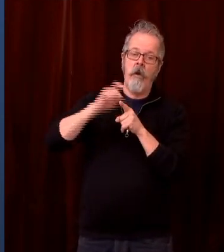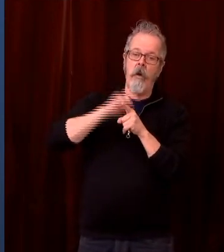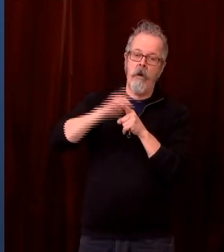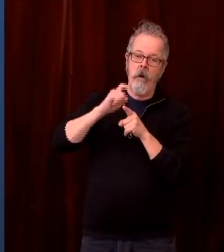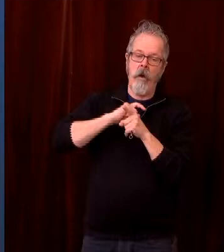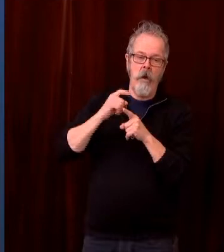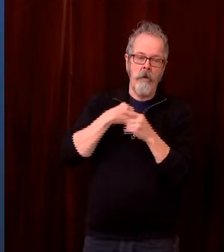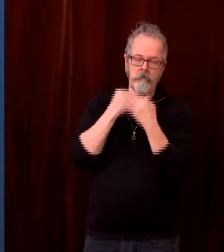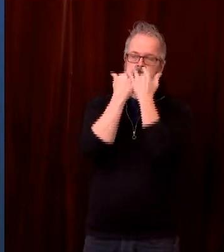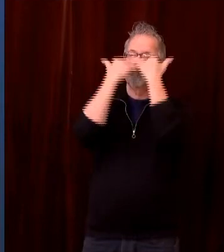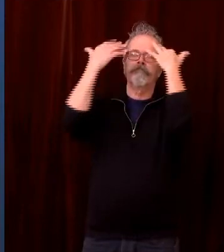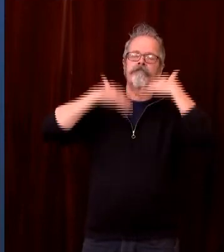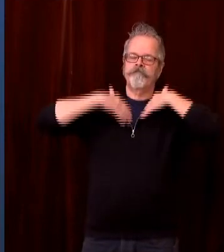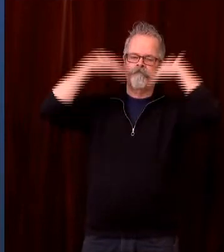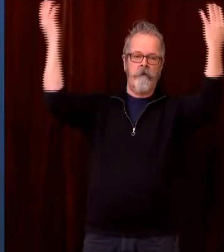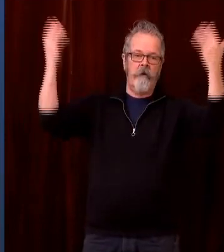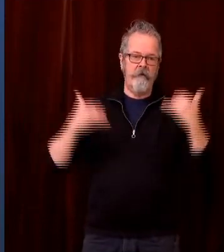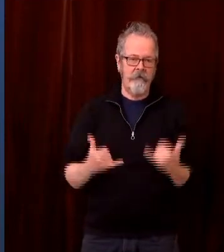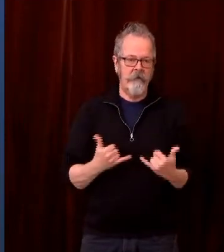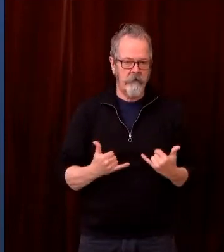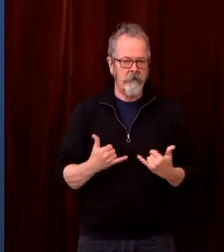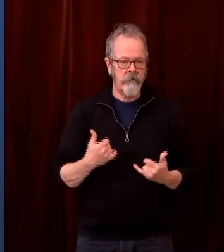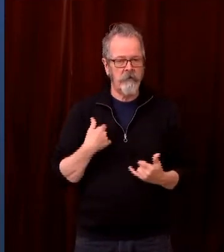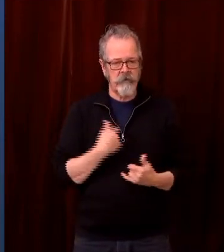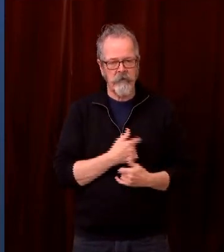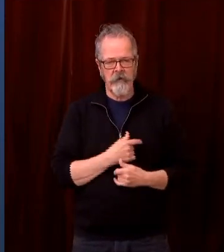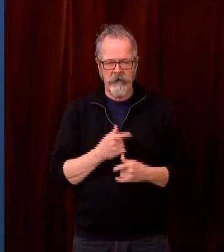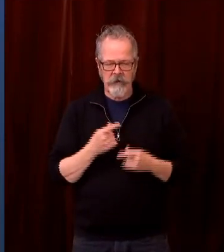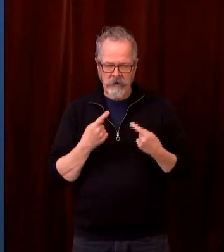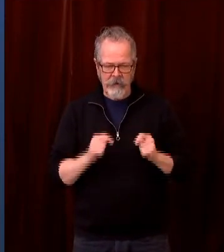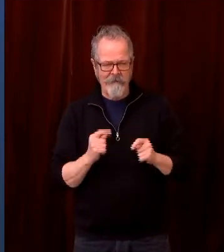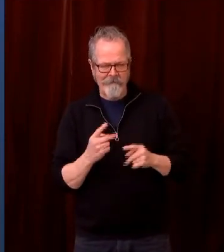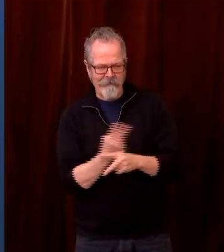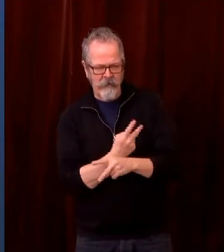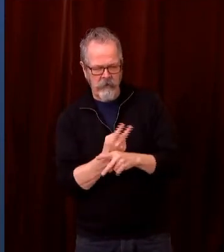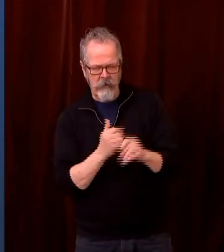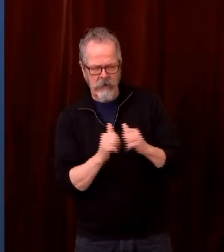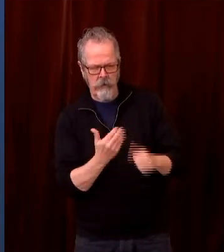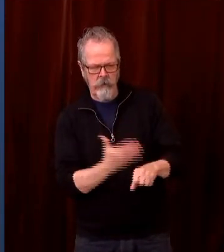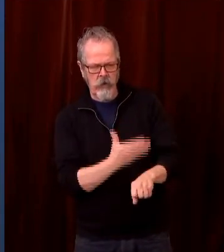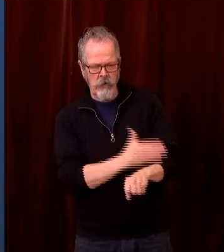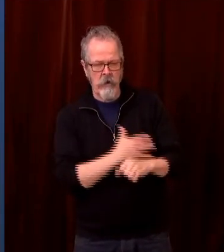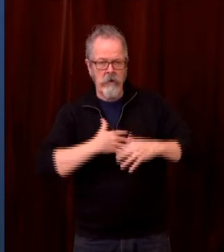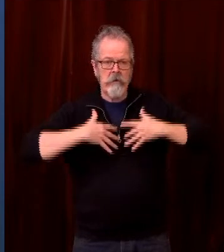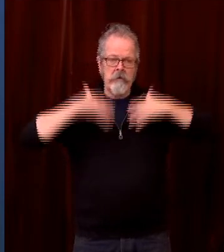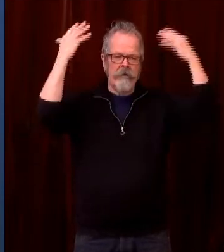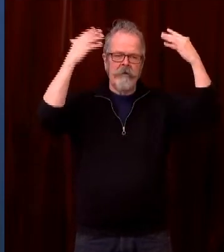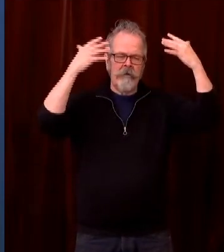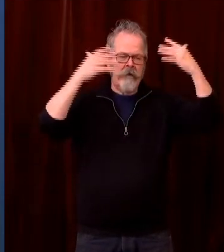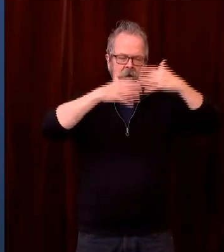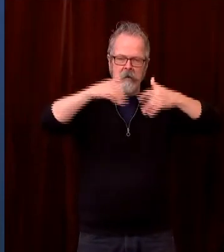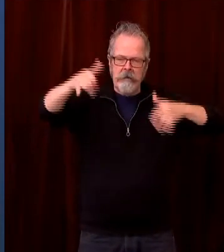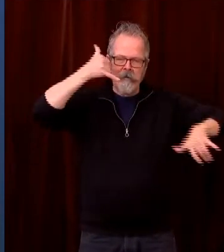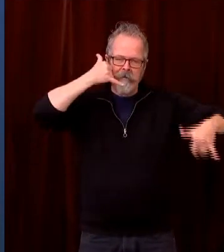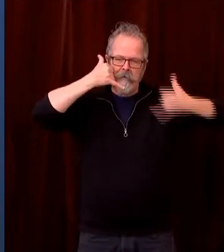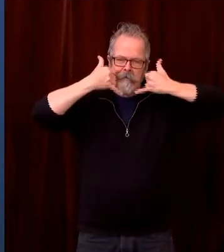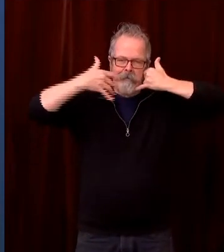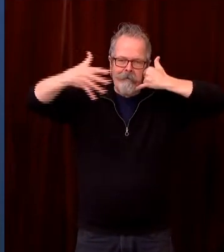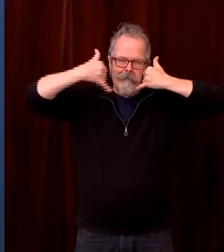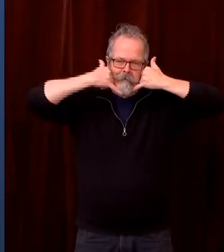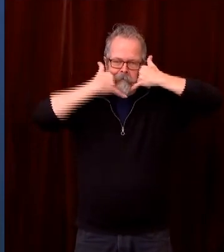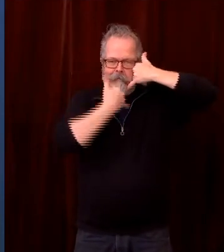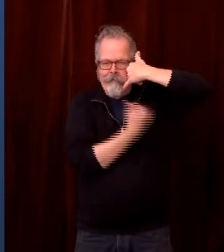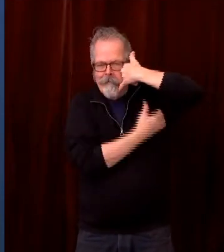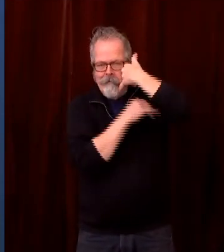for each person to know where to get vaccinated. We're working on all the providers with the providers who are enrolled as well for